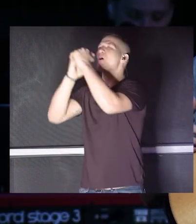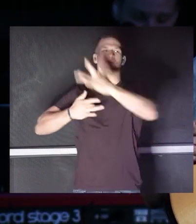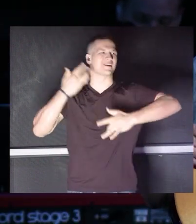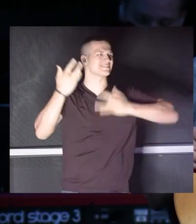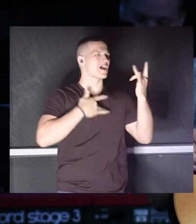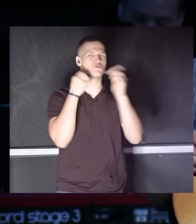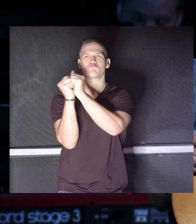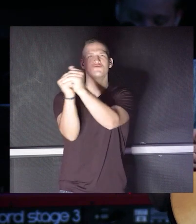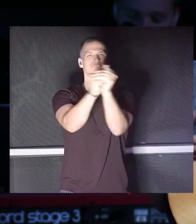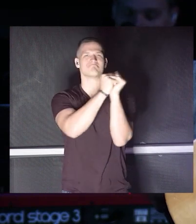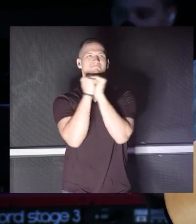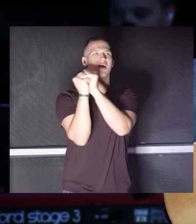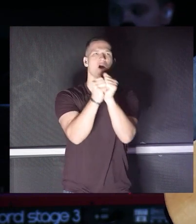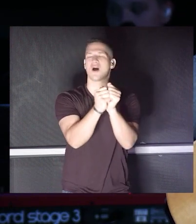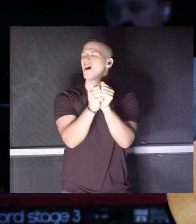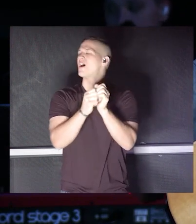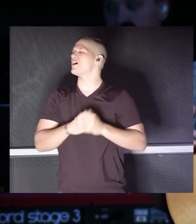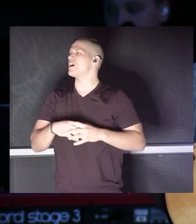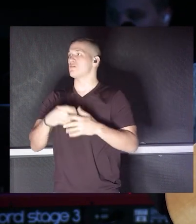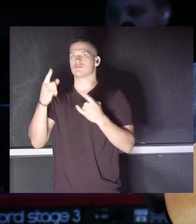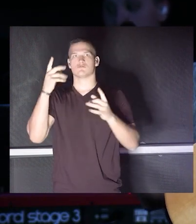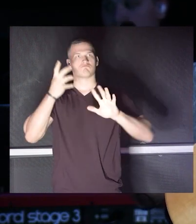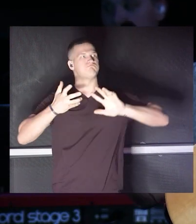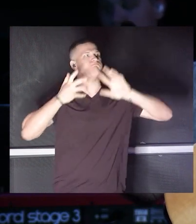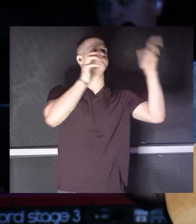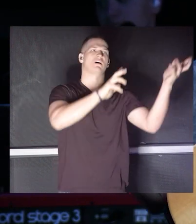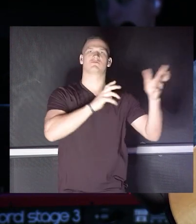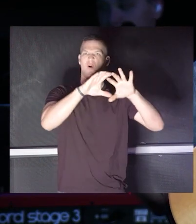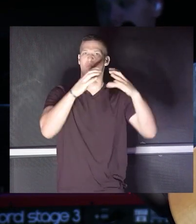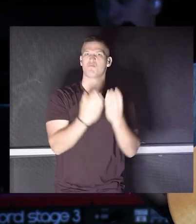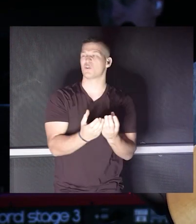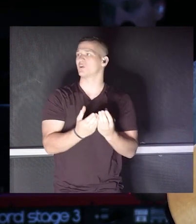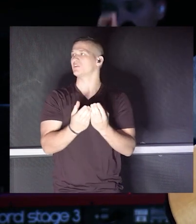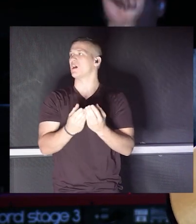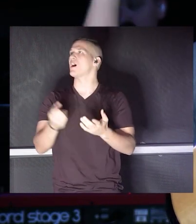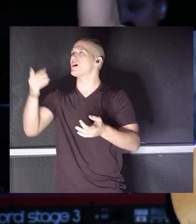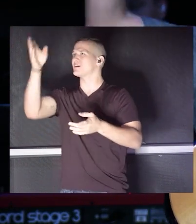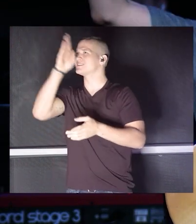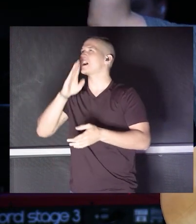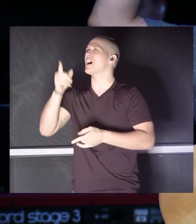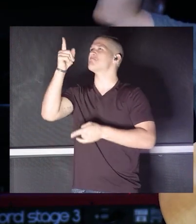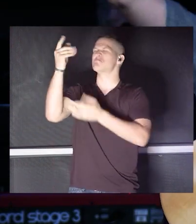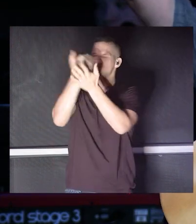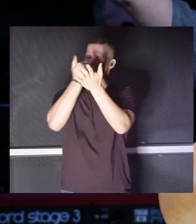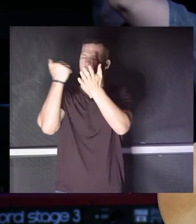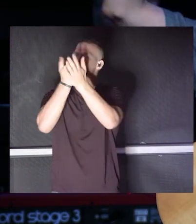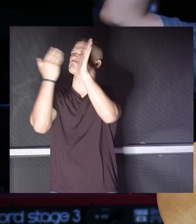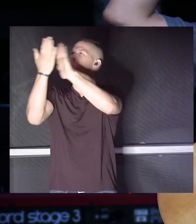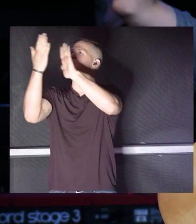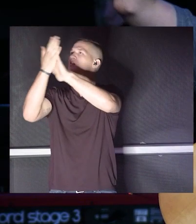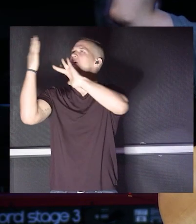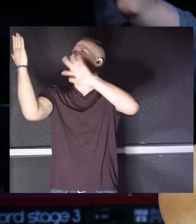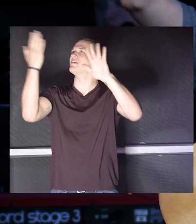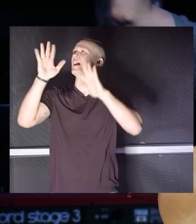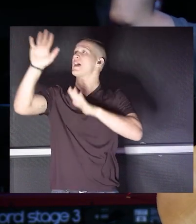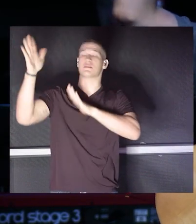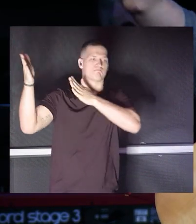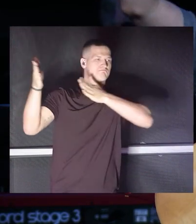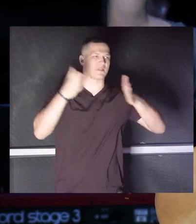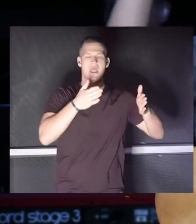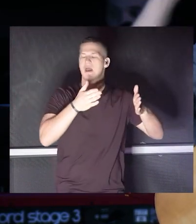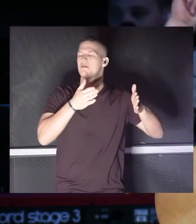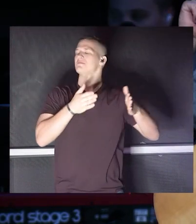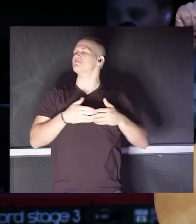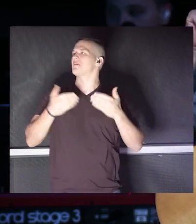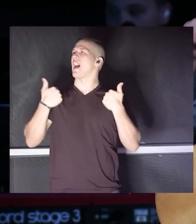so excited to worship with you. Through this crazy time, we know there's been a lot of ups and downs, but we know that God is worthy no matter what. He has a plan no